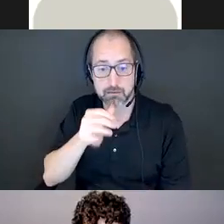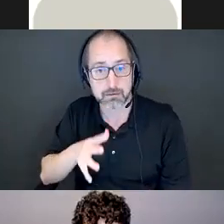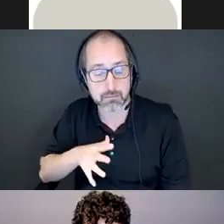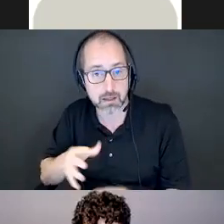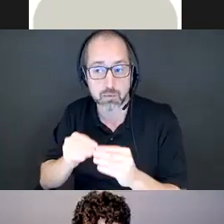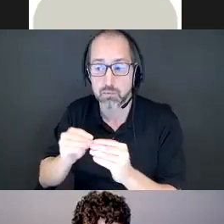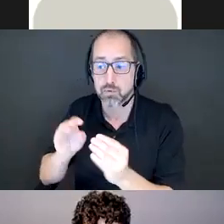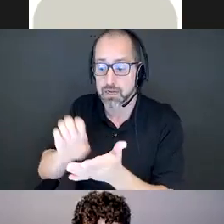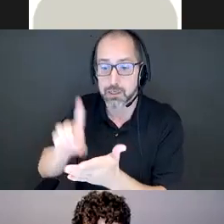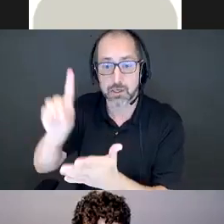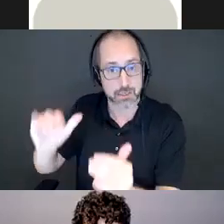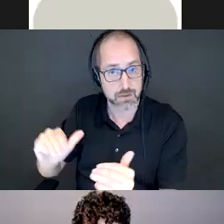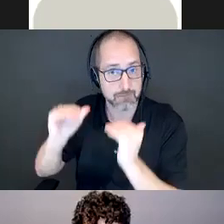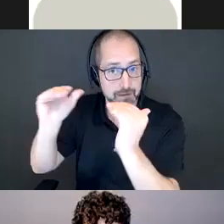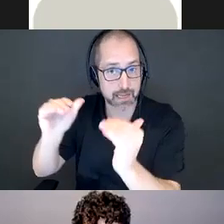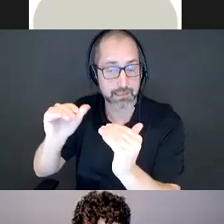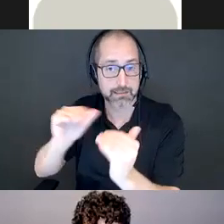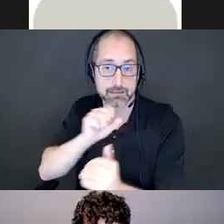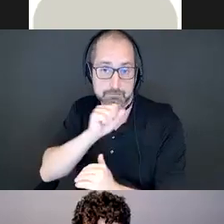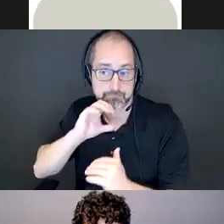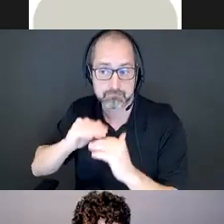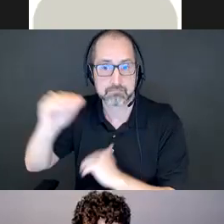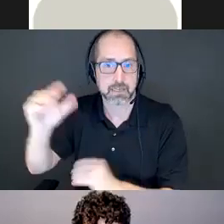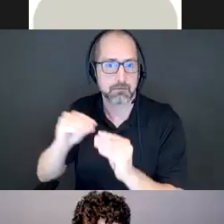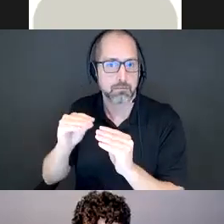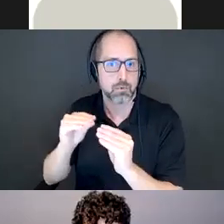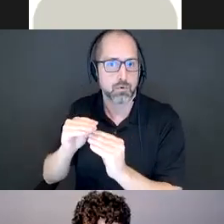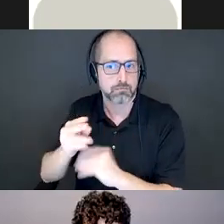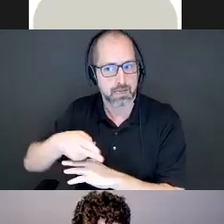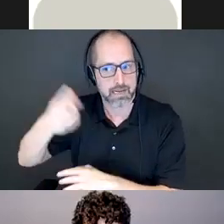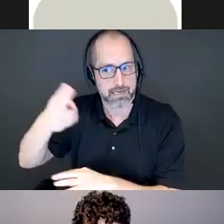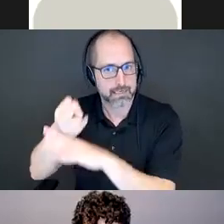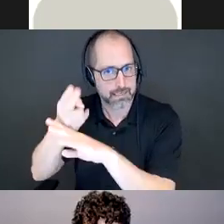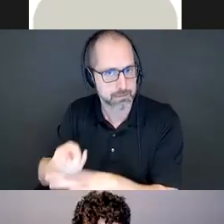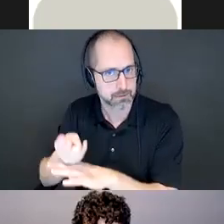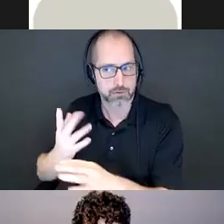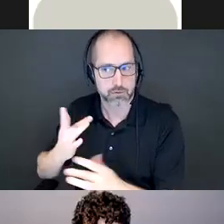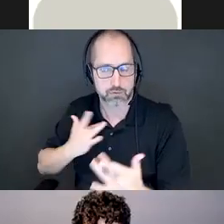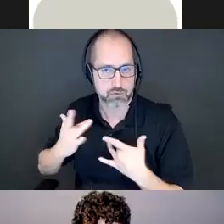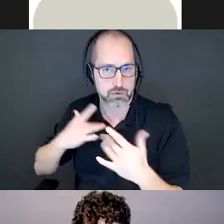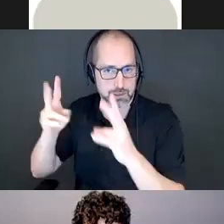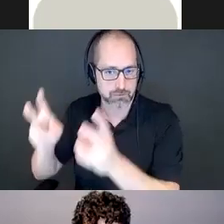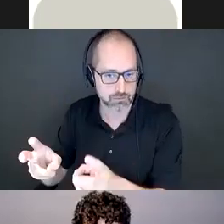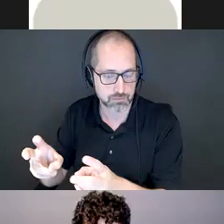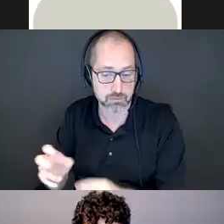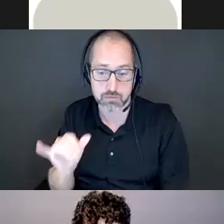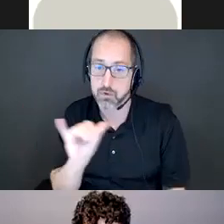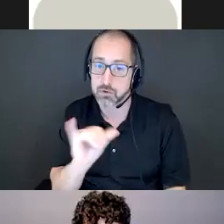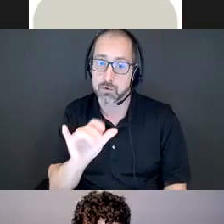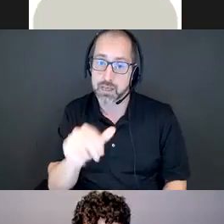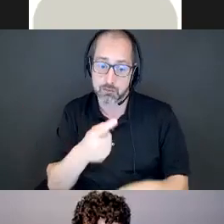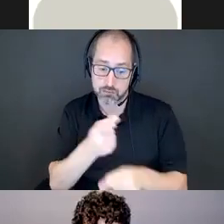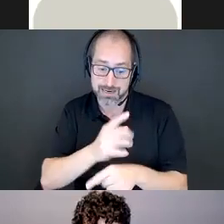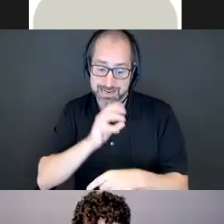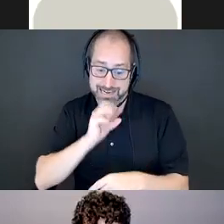use issues. And there's also a lack of age-appropriate screening tools in the research.